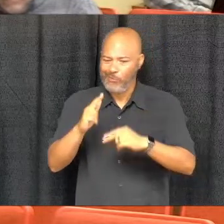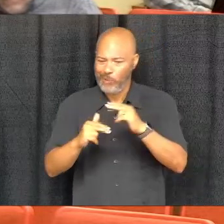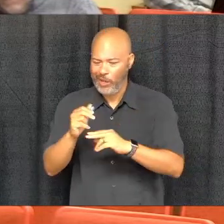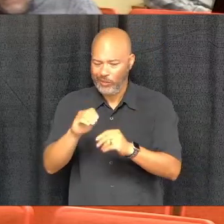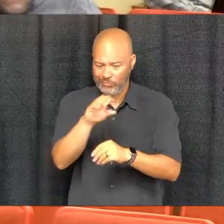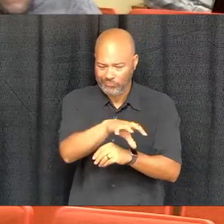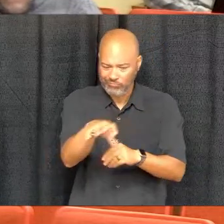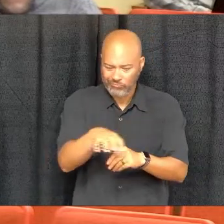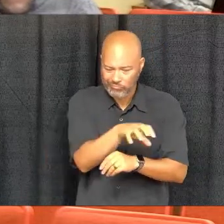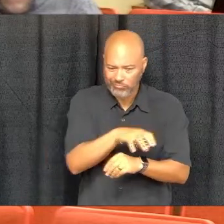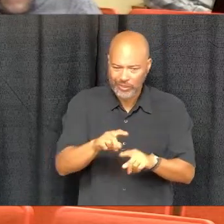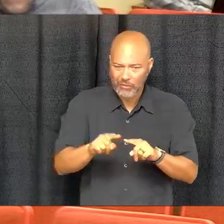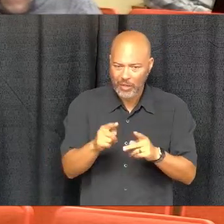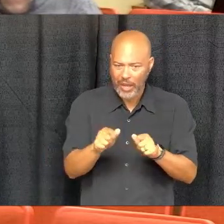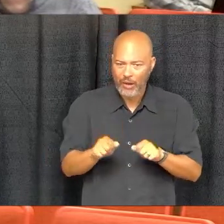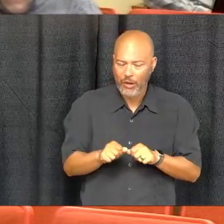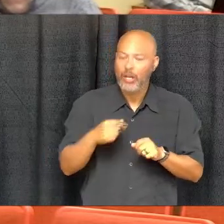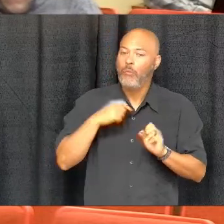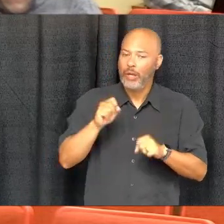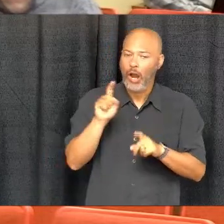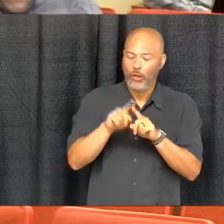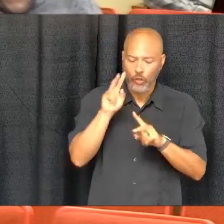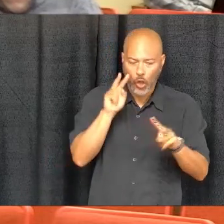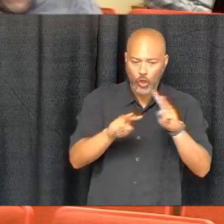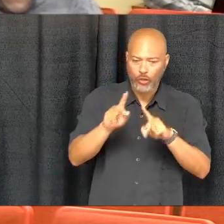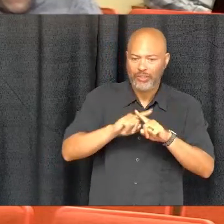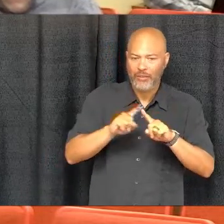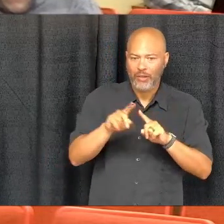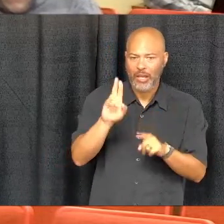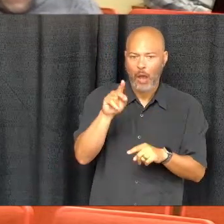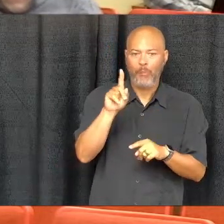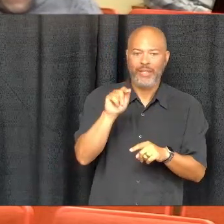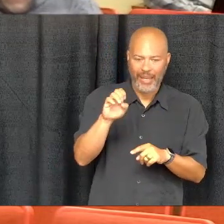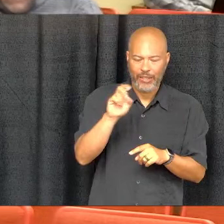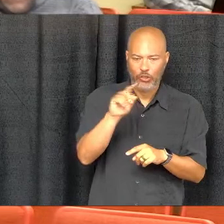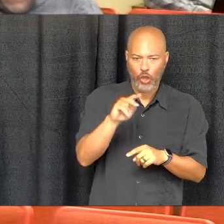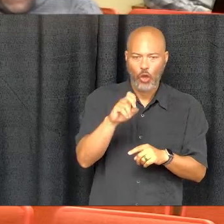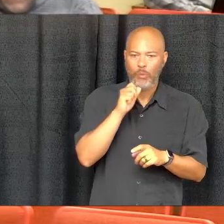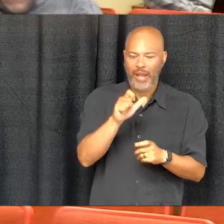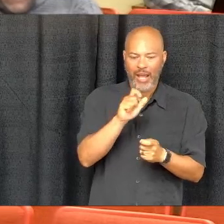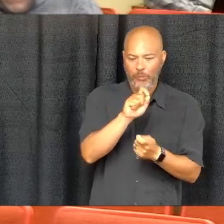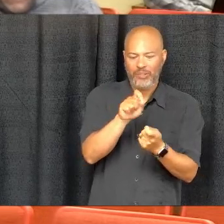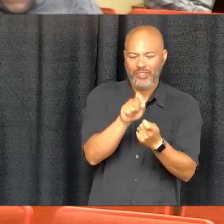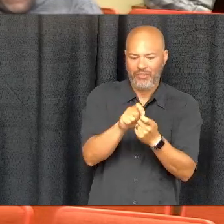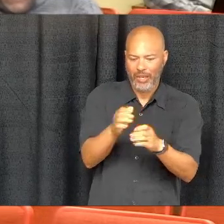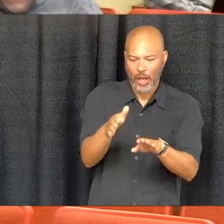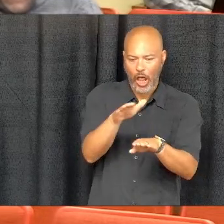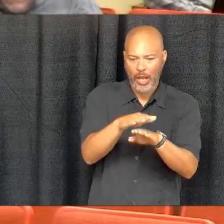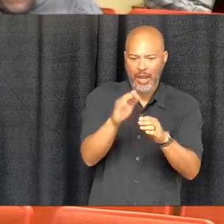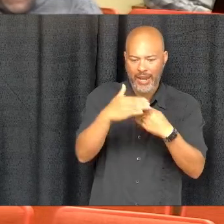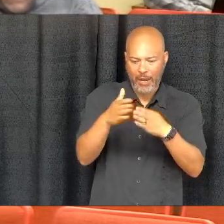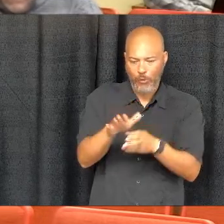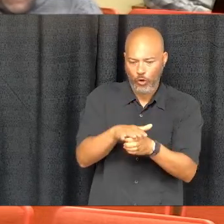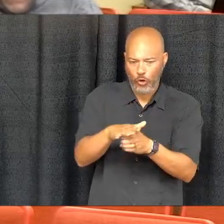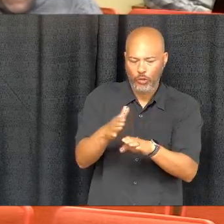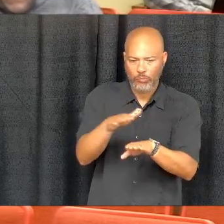in there. And we can also look at some additional zoning updates that don't involve a specific neighborhood overlay that may get this thing to zero. But at